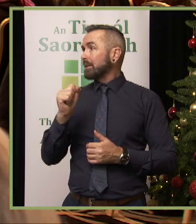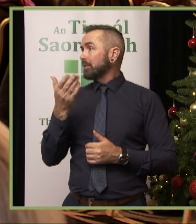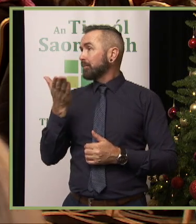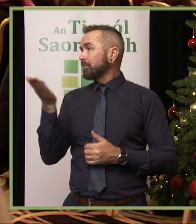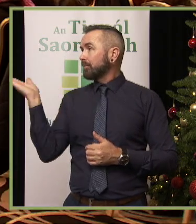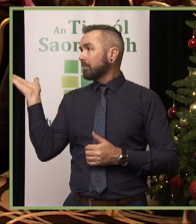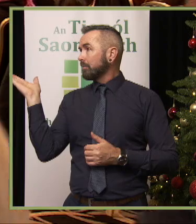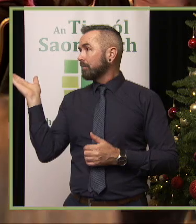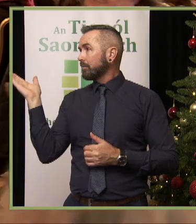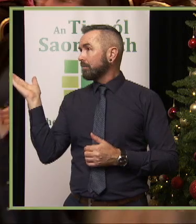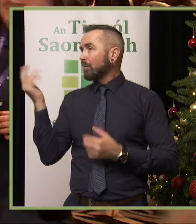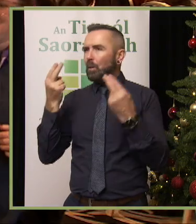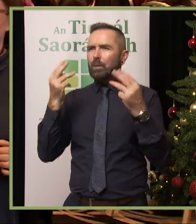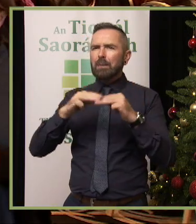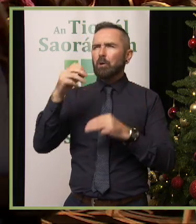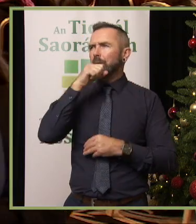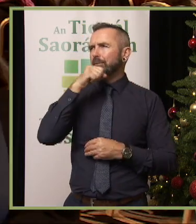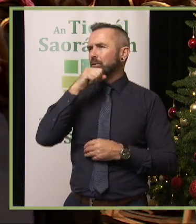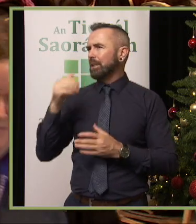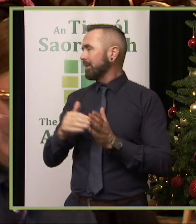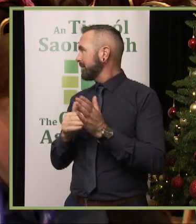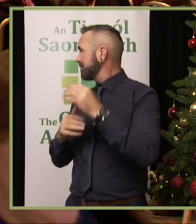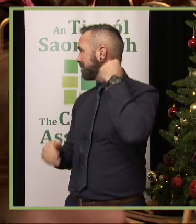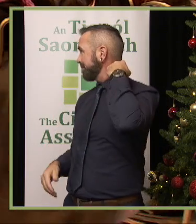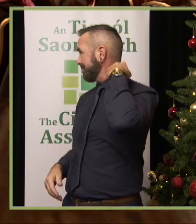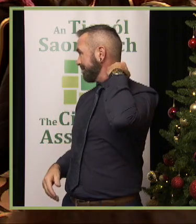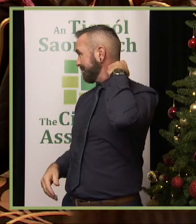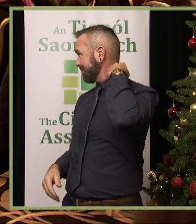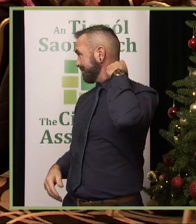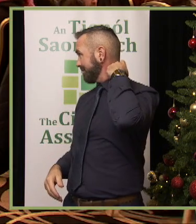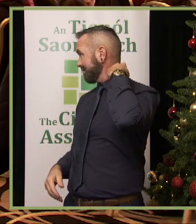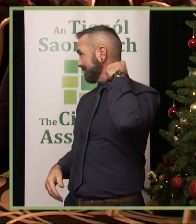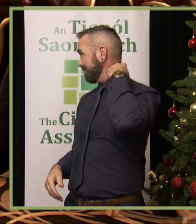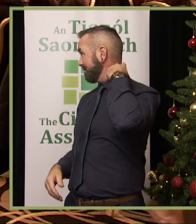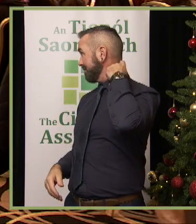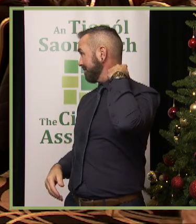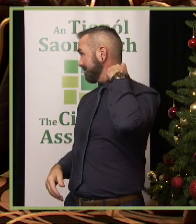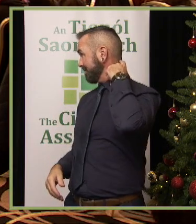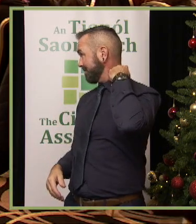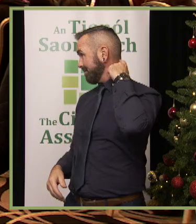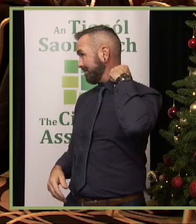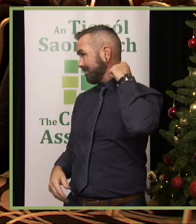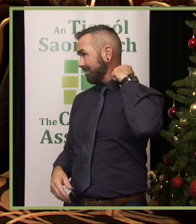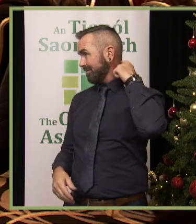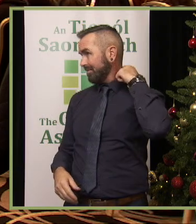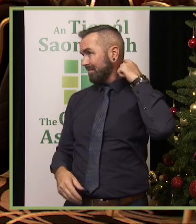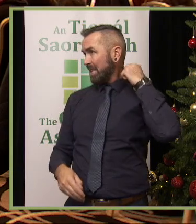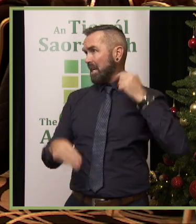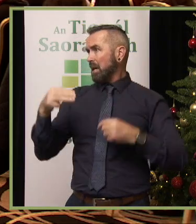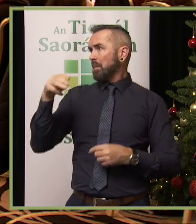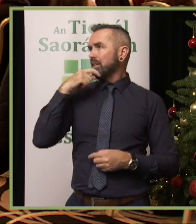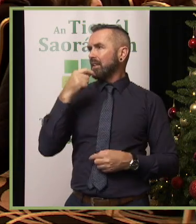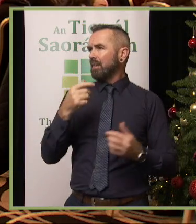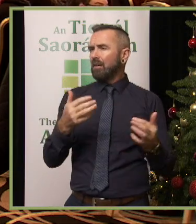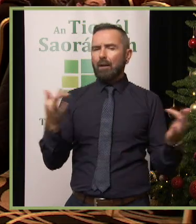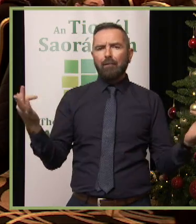We need more microphones. Do you know what? Could we take a microphone? Yeah, Micheál brought this to my attention here. The farm to fork strategy, as part of the European